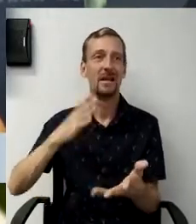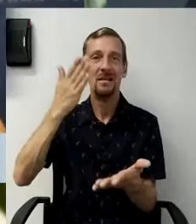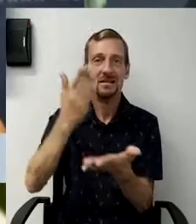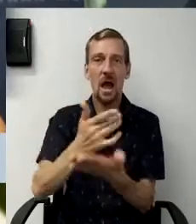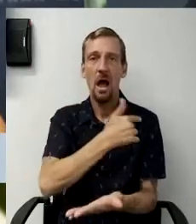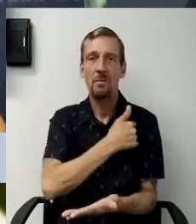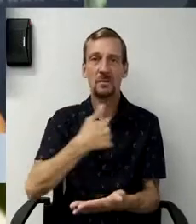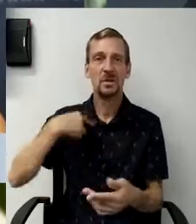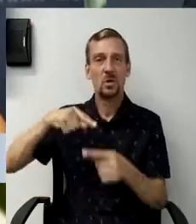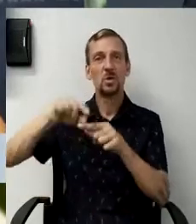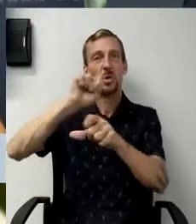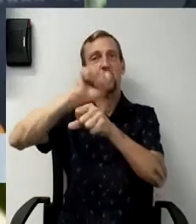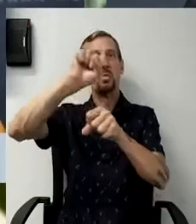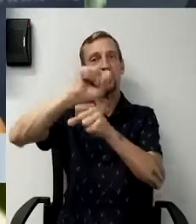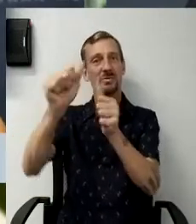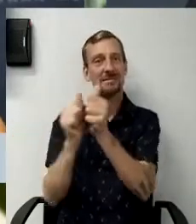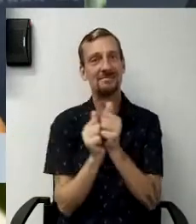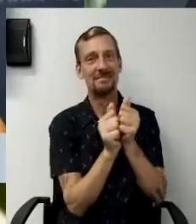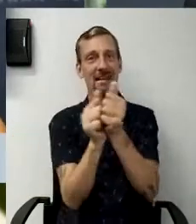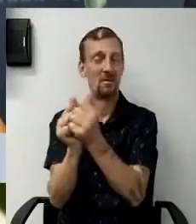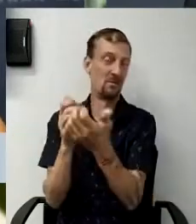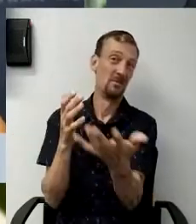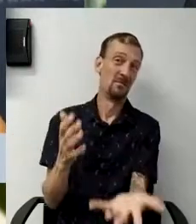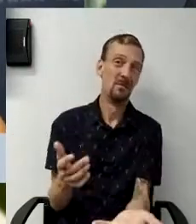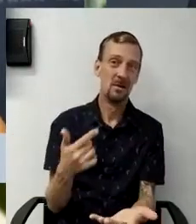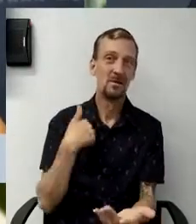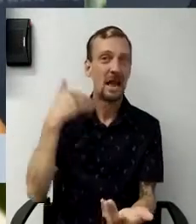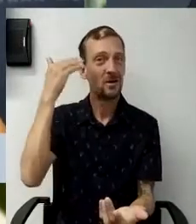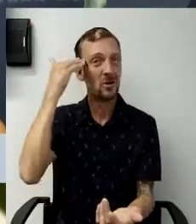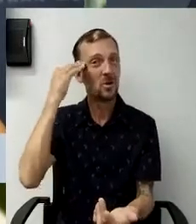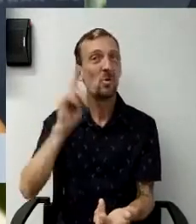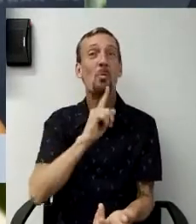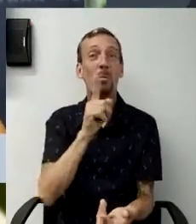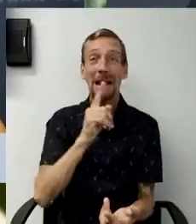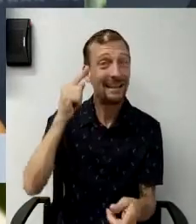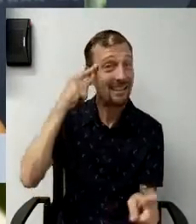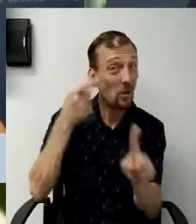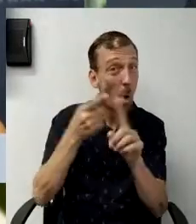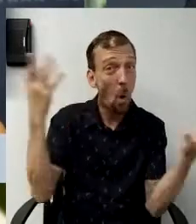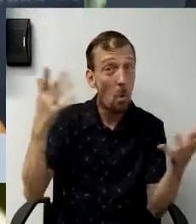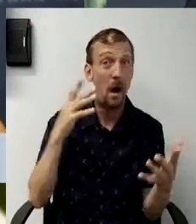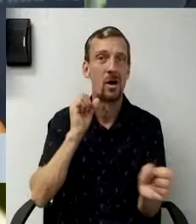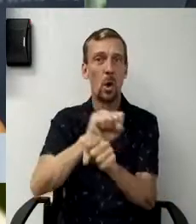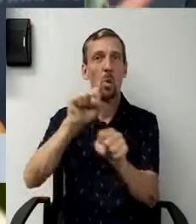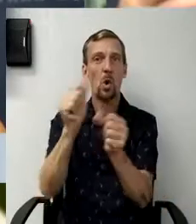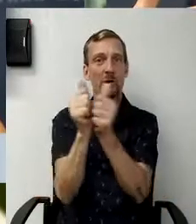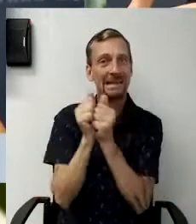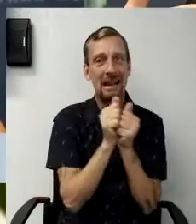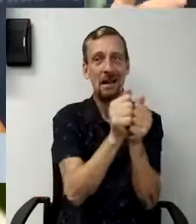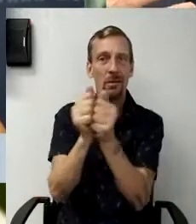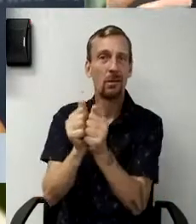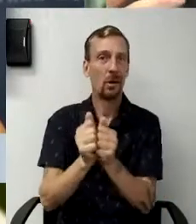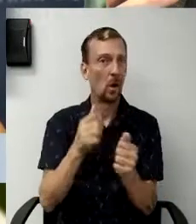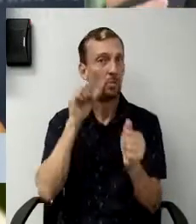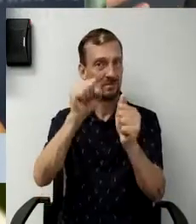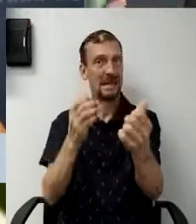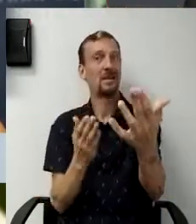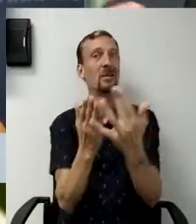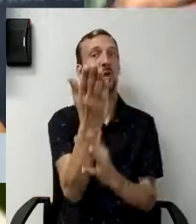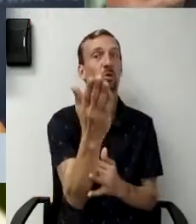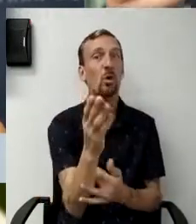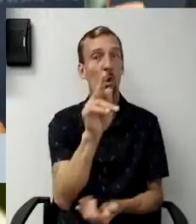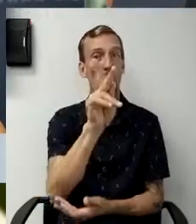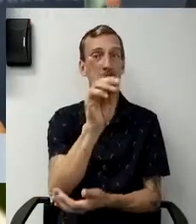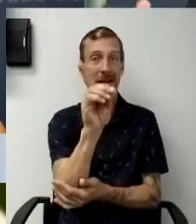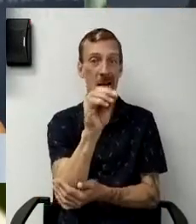work together. You know, the mantra right now is together we'll get through this. And Quia Delta, we embrace that. I mean,